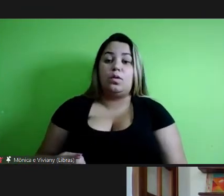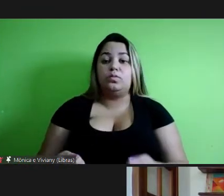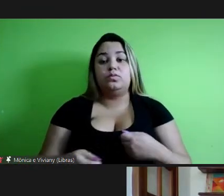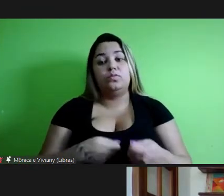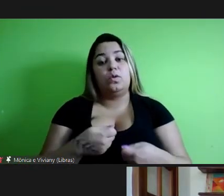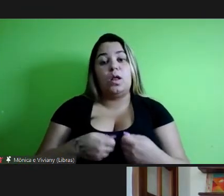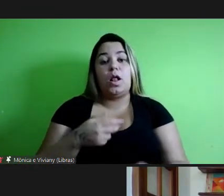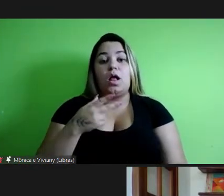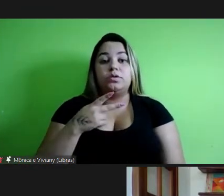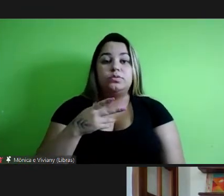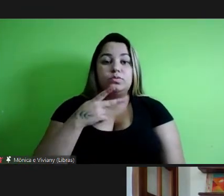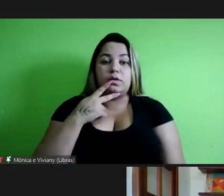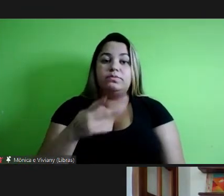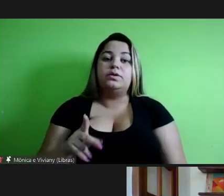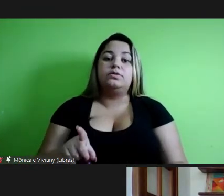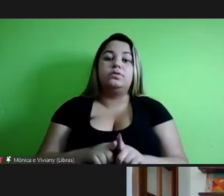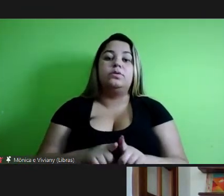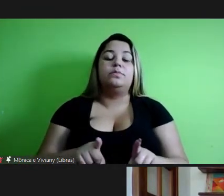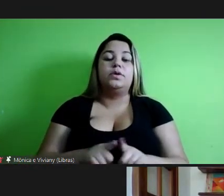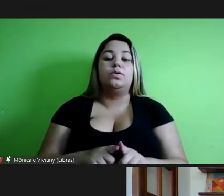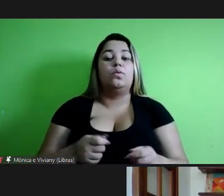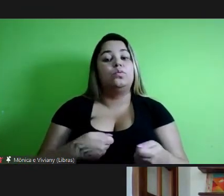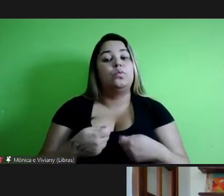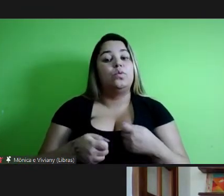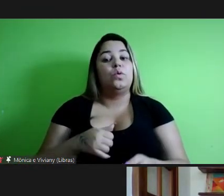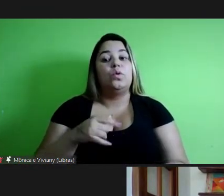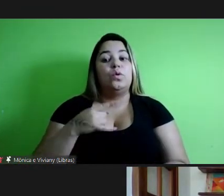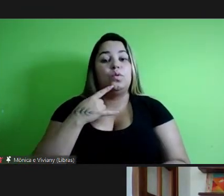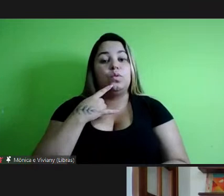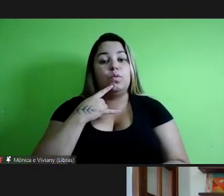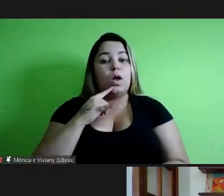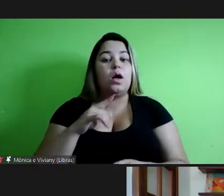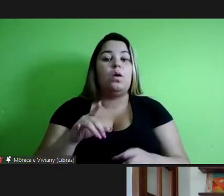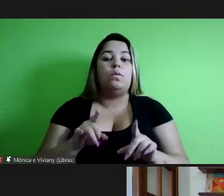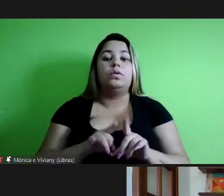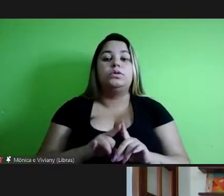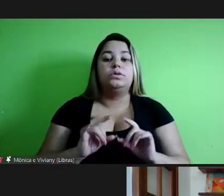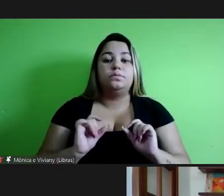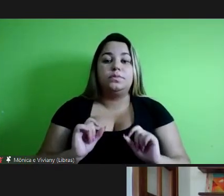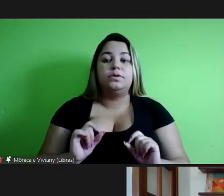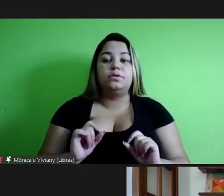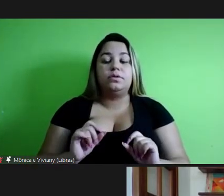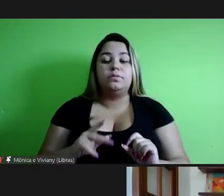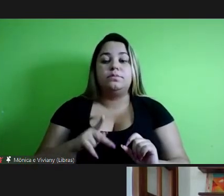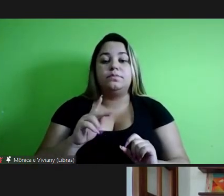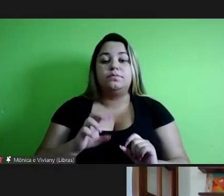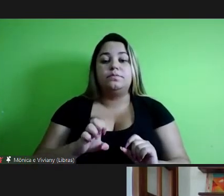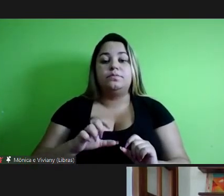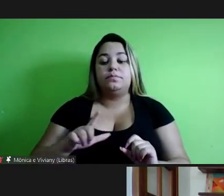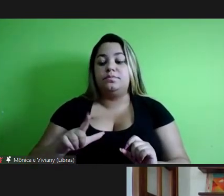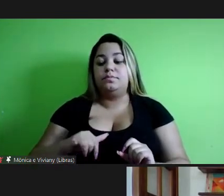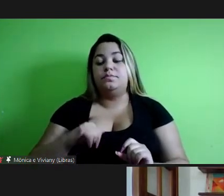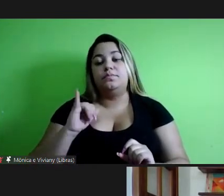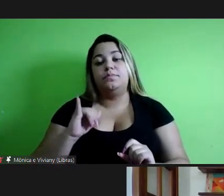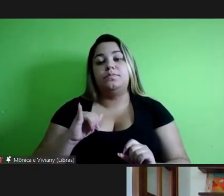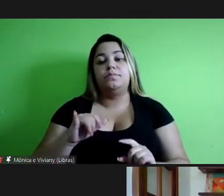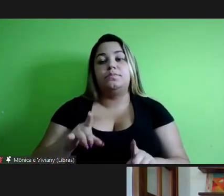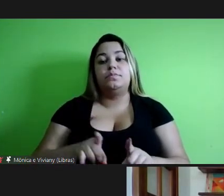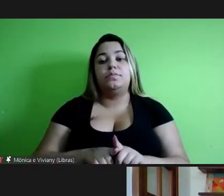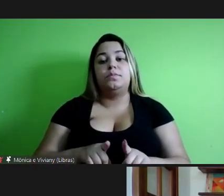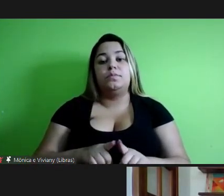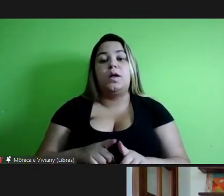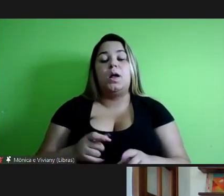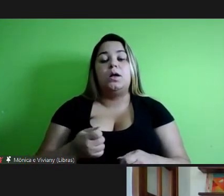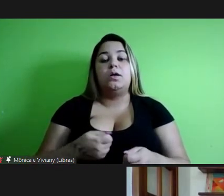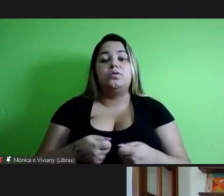policies in the control of food, control of alcohol, in physical education. She wants to